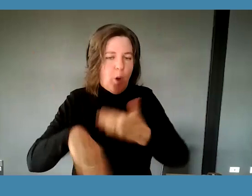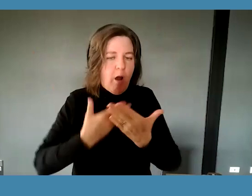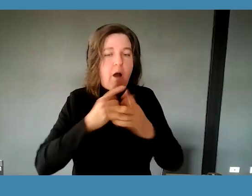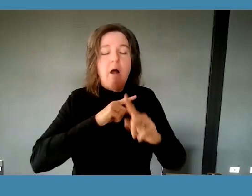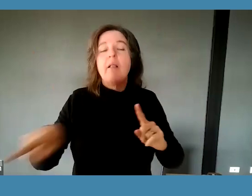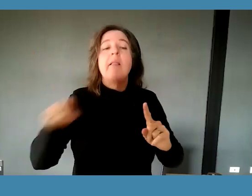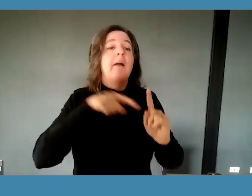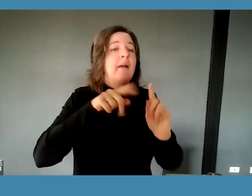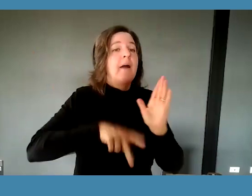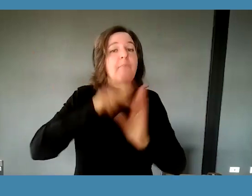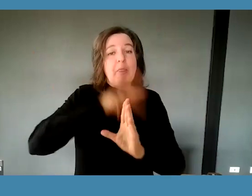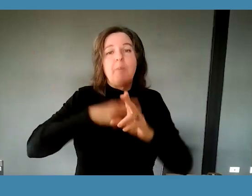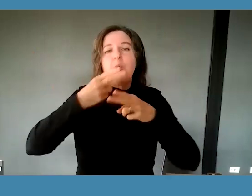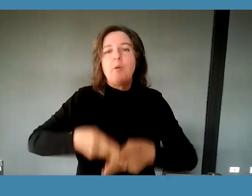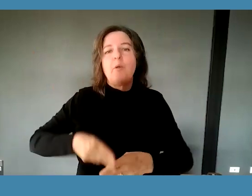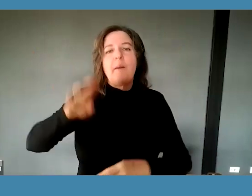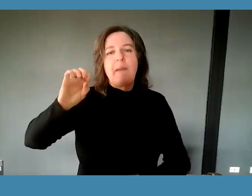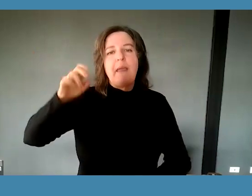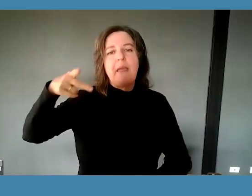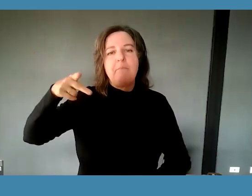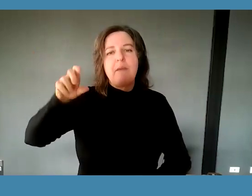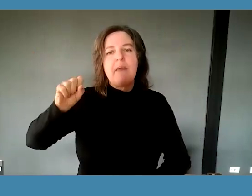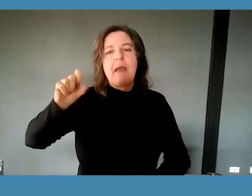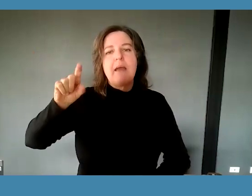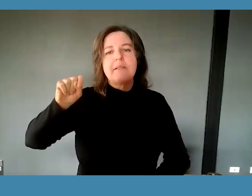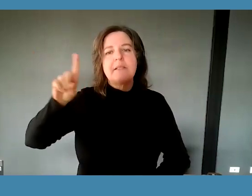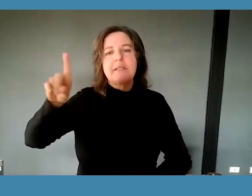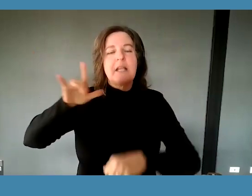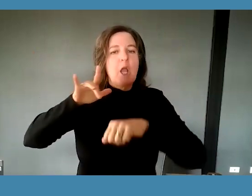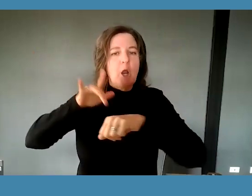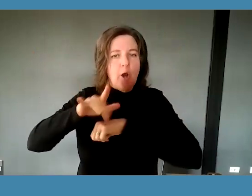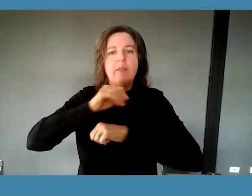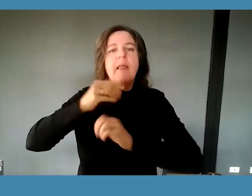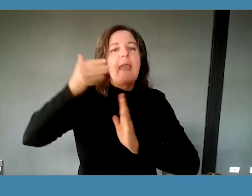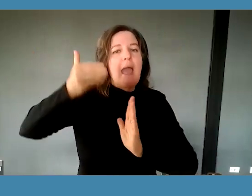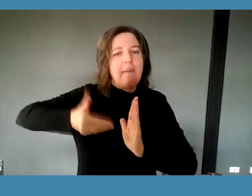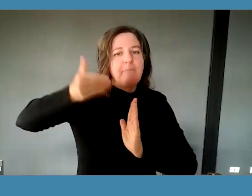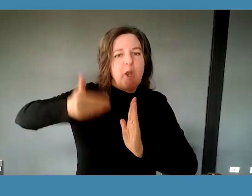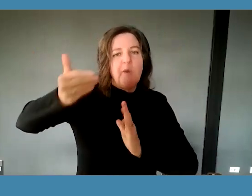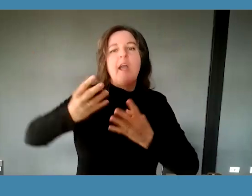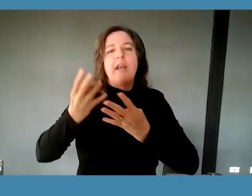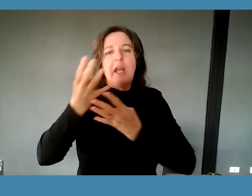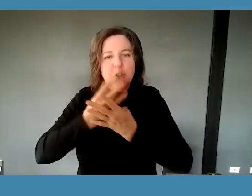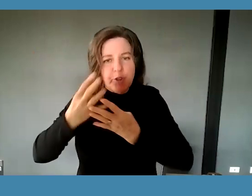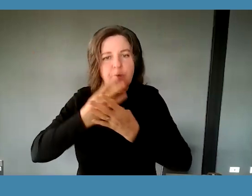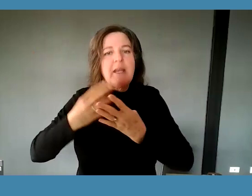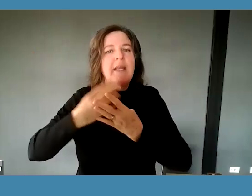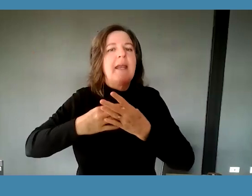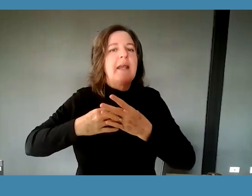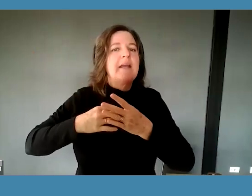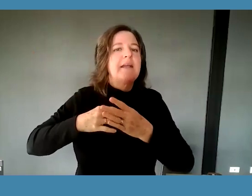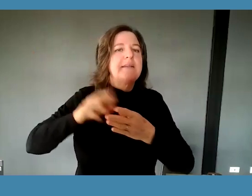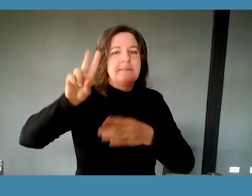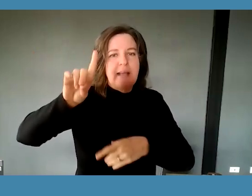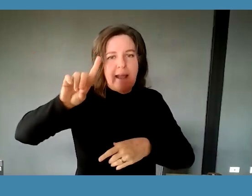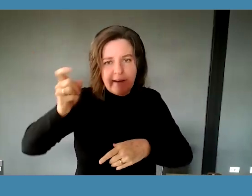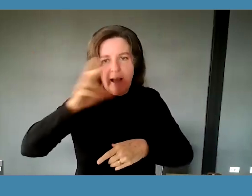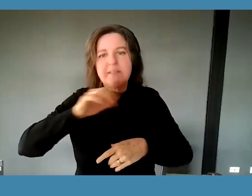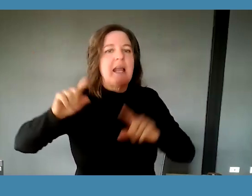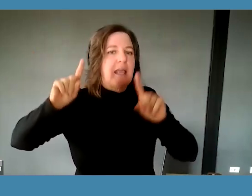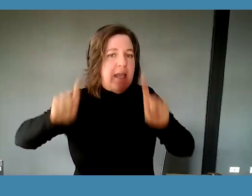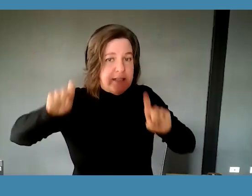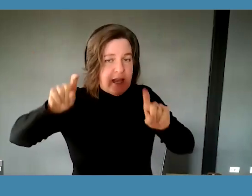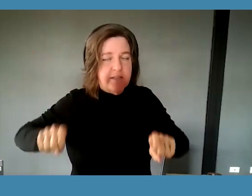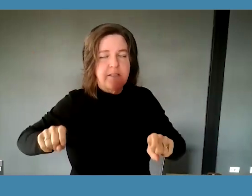called EPSDT, Early Periodic Screening and Diagnostic and Testing. But it basically says for kids